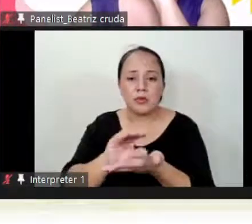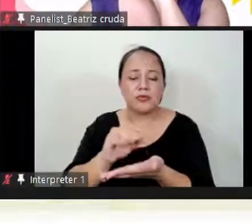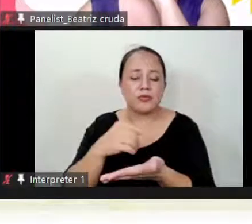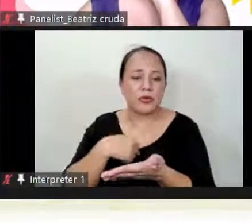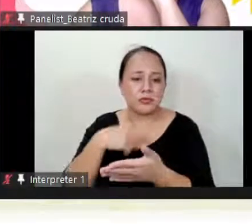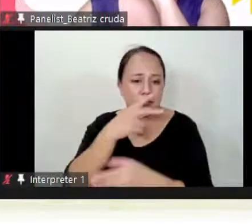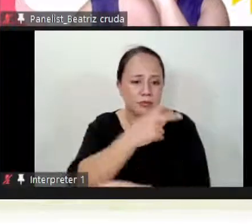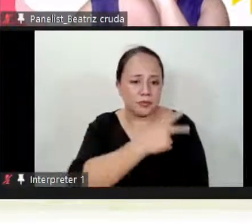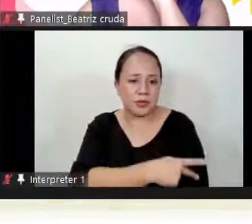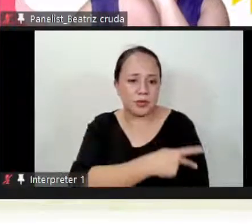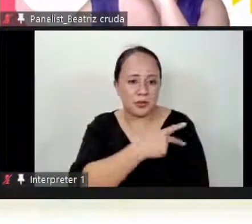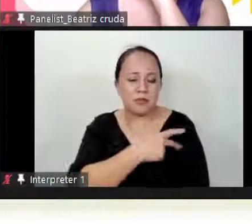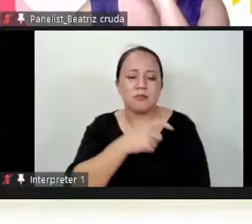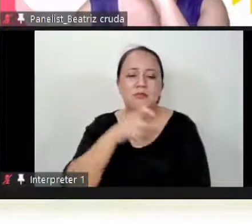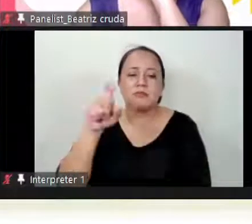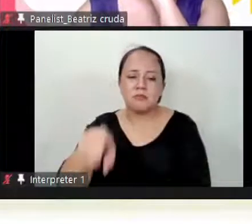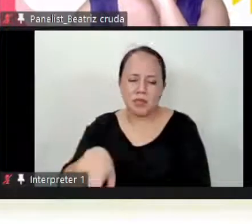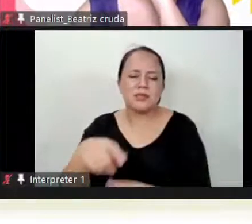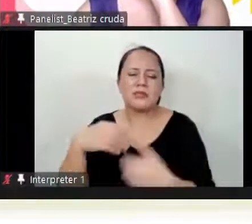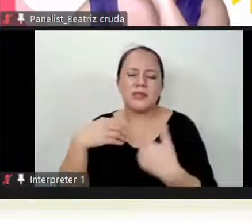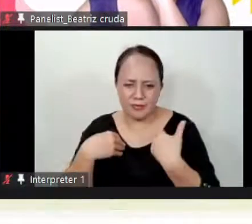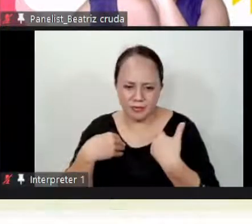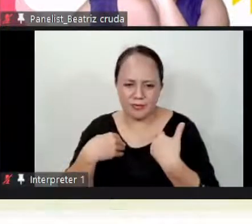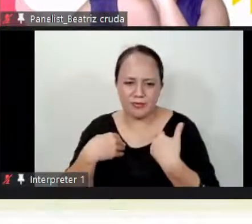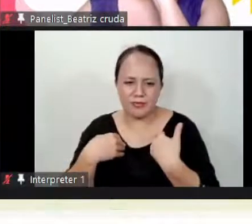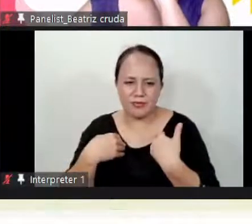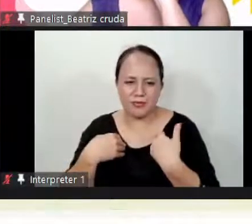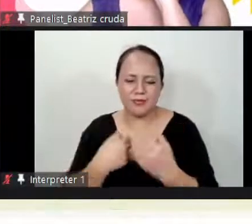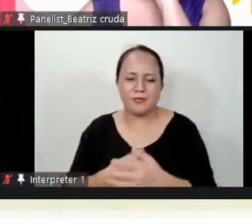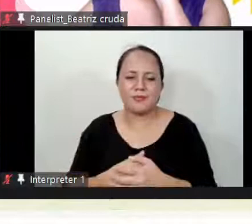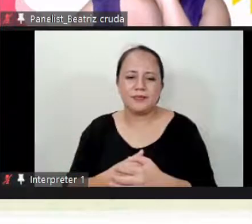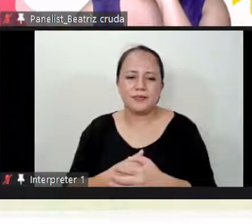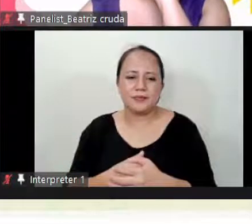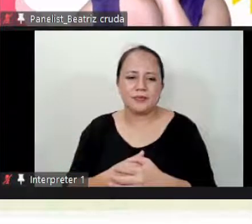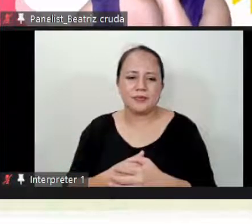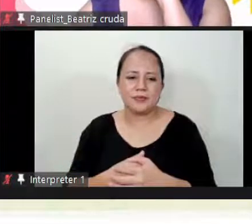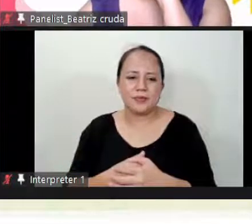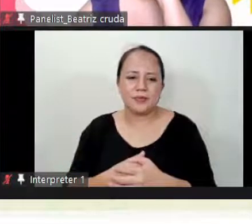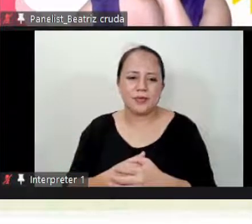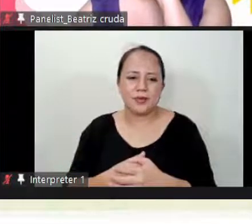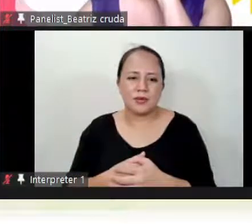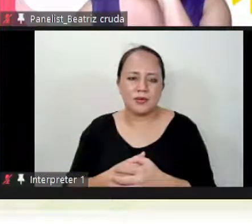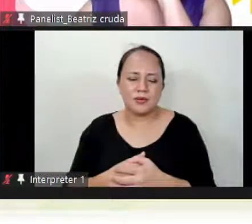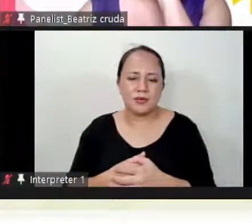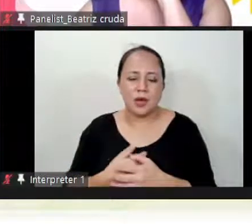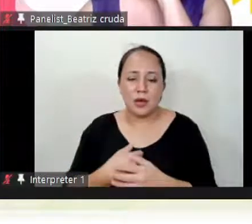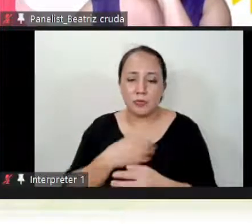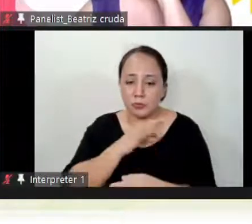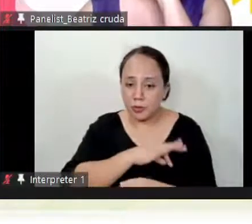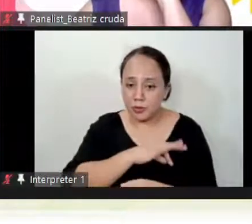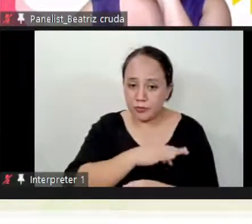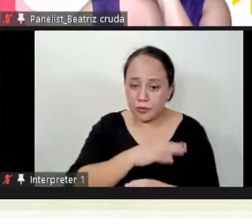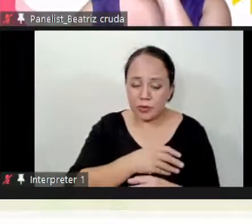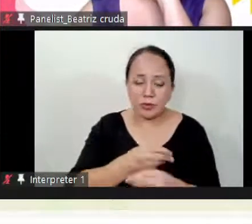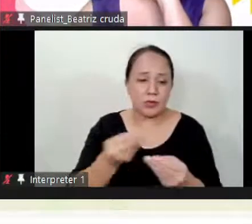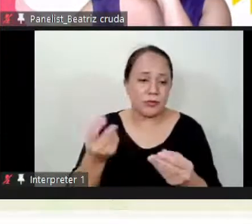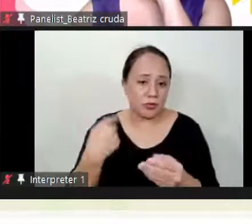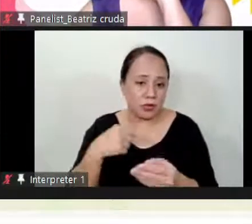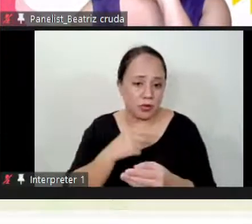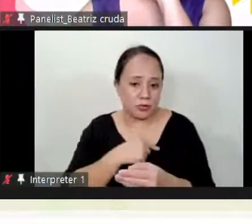patients should be there, and whether there are benefits that can be given for